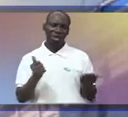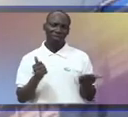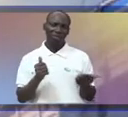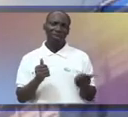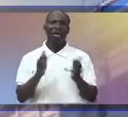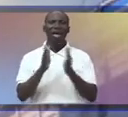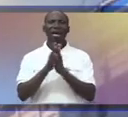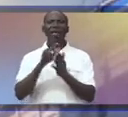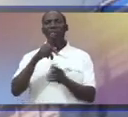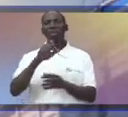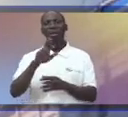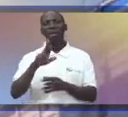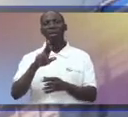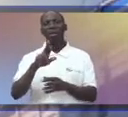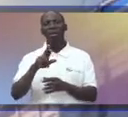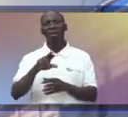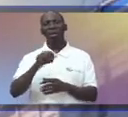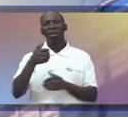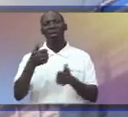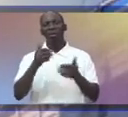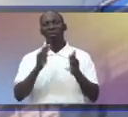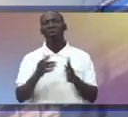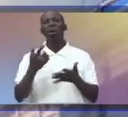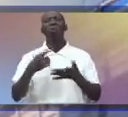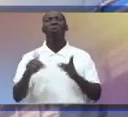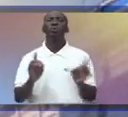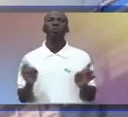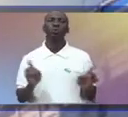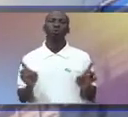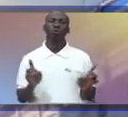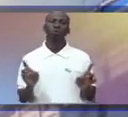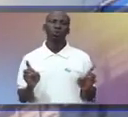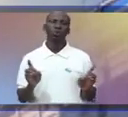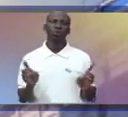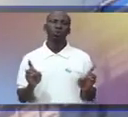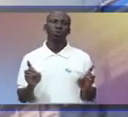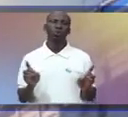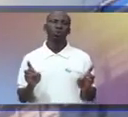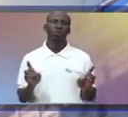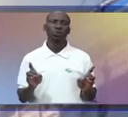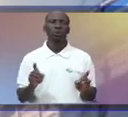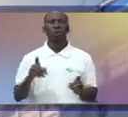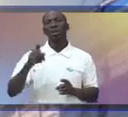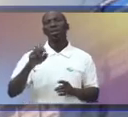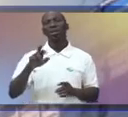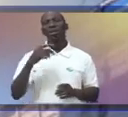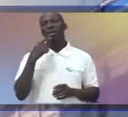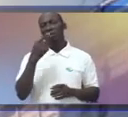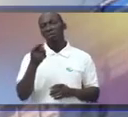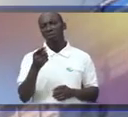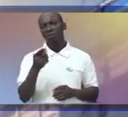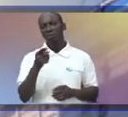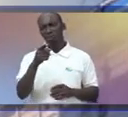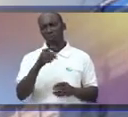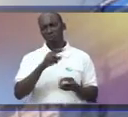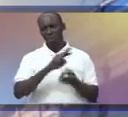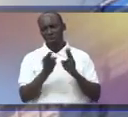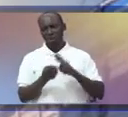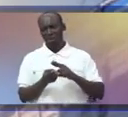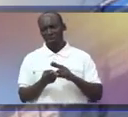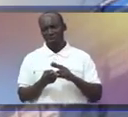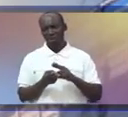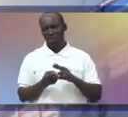ne asomafoɔ aka sɛ anuanom yɛyɛ dɛn ɛna peter ka kyerɛ wɔn sɛ monsa kyerɛ ɔmo adwen ɔmo sɛ peter nim